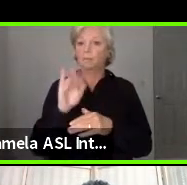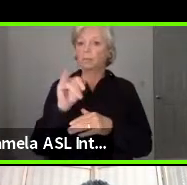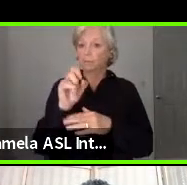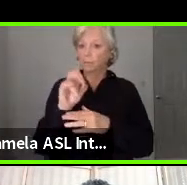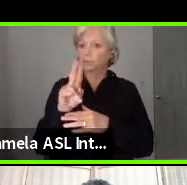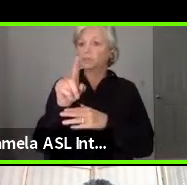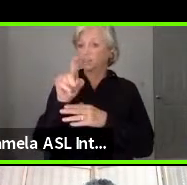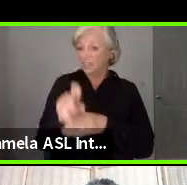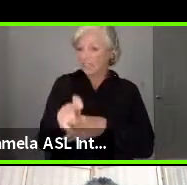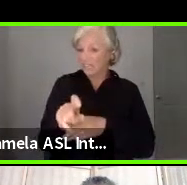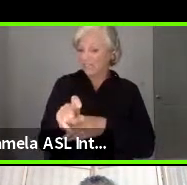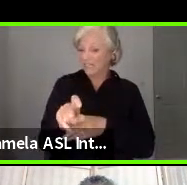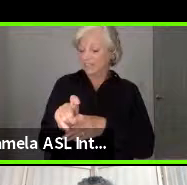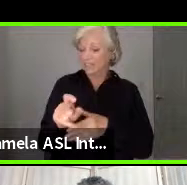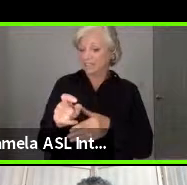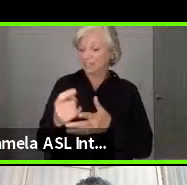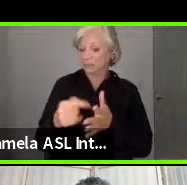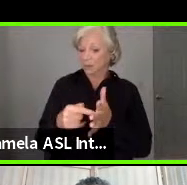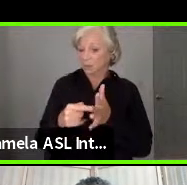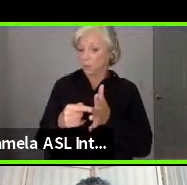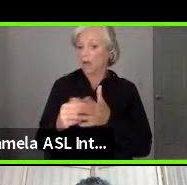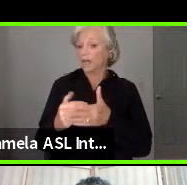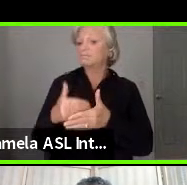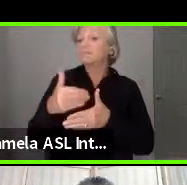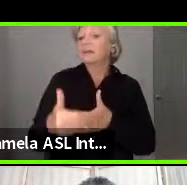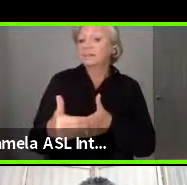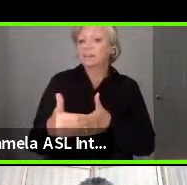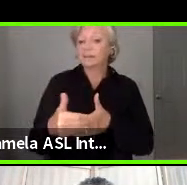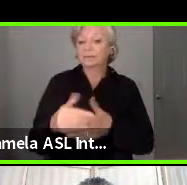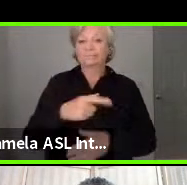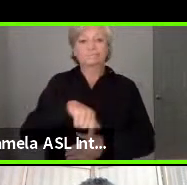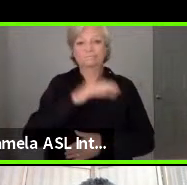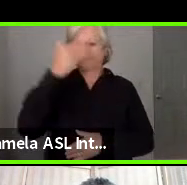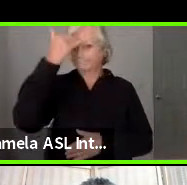after that, I think we don't know yet.